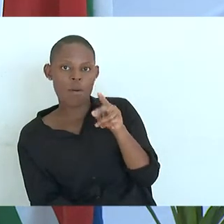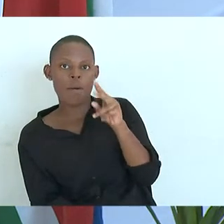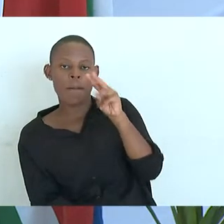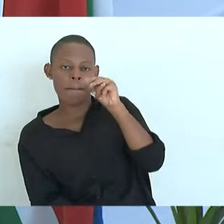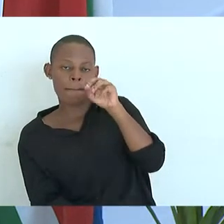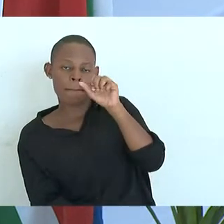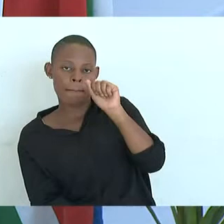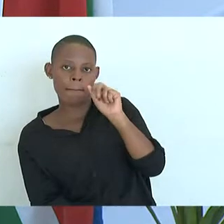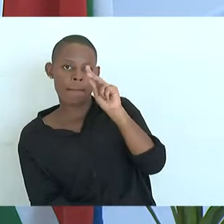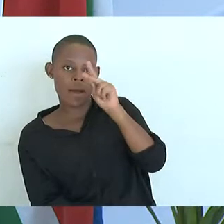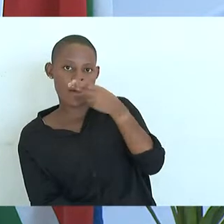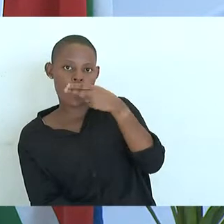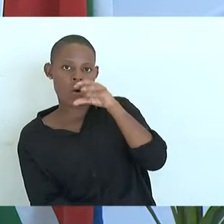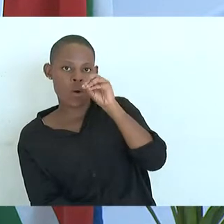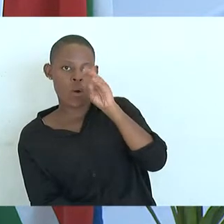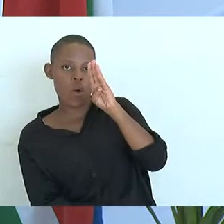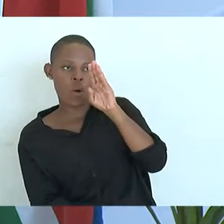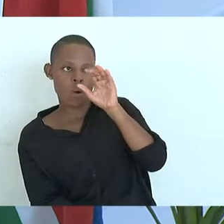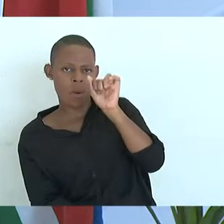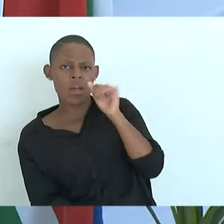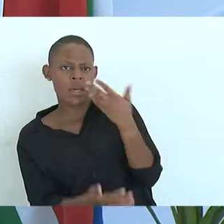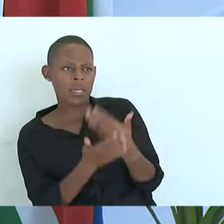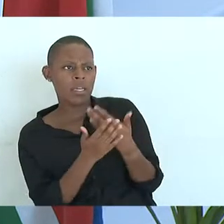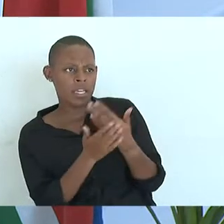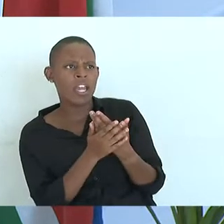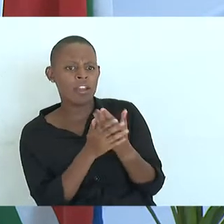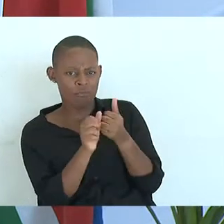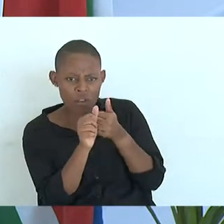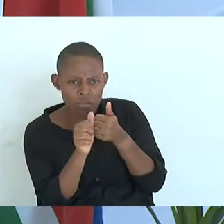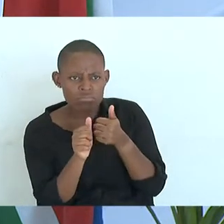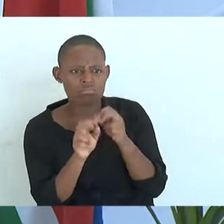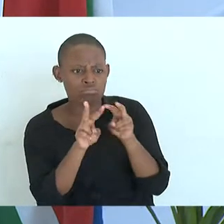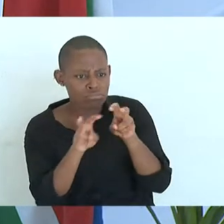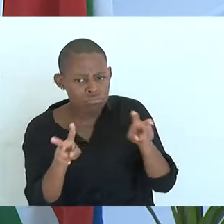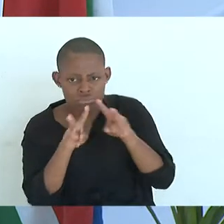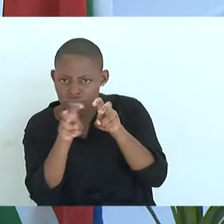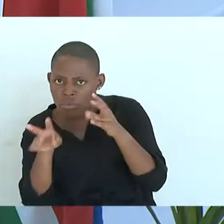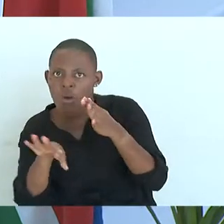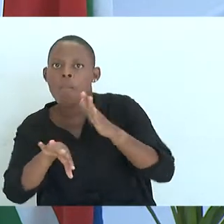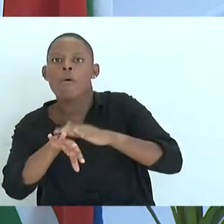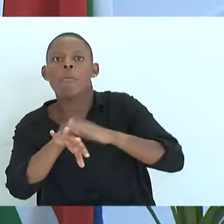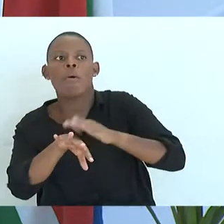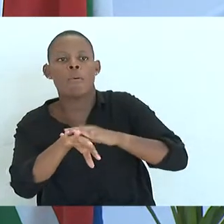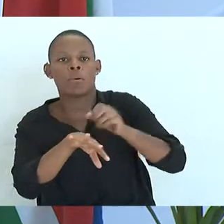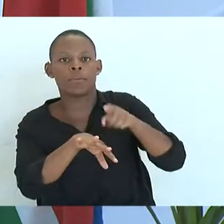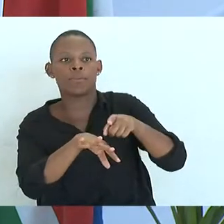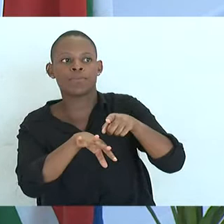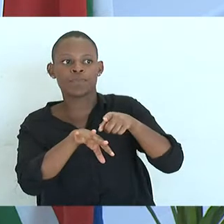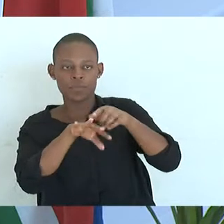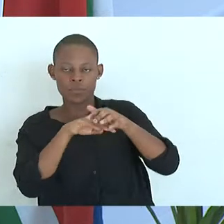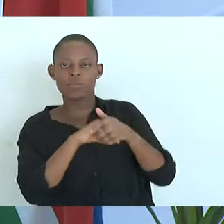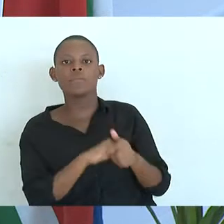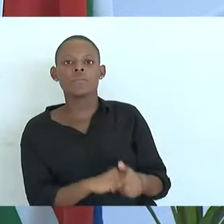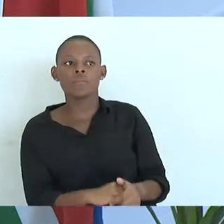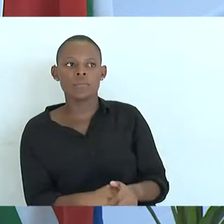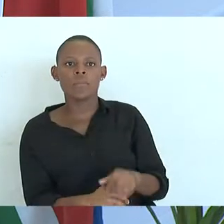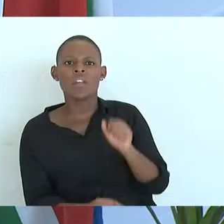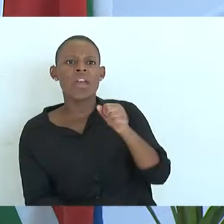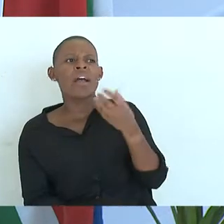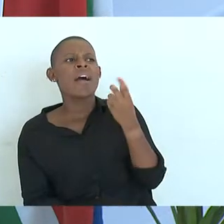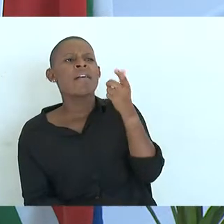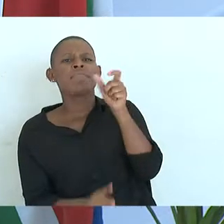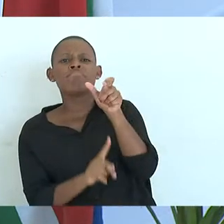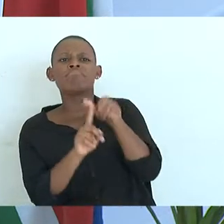ukuthi siyilandeleke ngaleyo ndlela. Ngiyaluza udwaba lokuthi kudadewethu osuka ngapha emkhanya